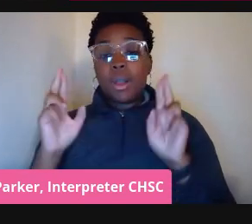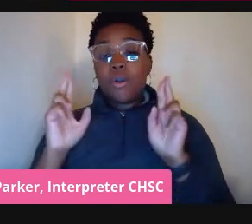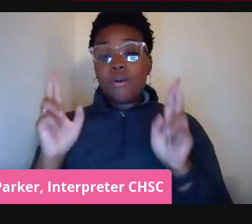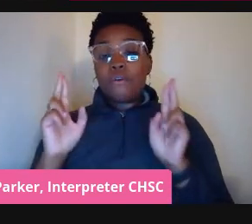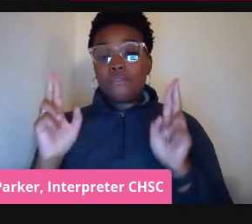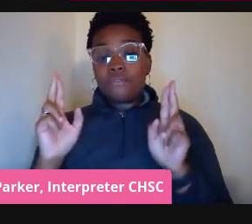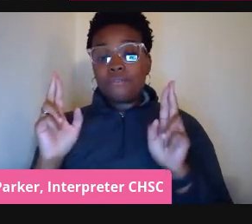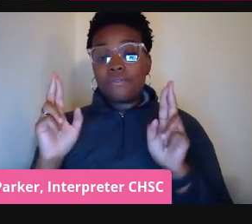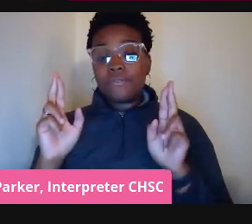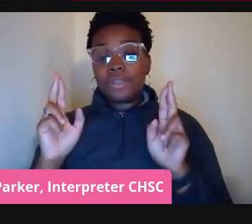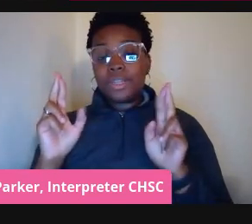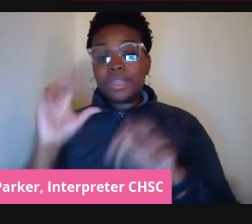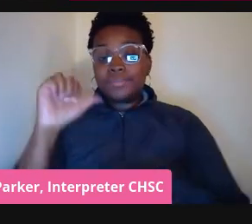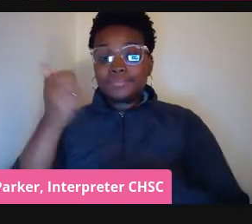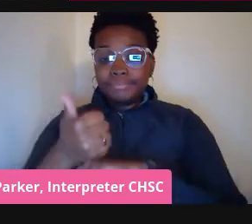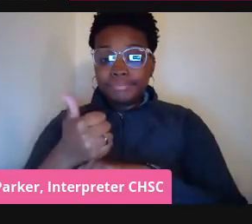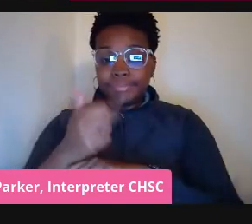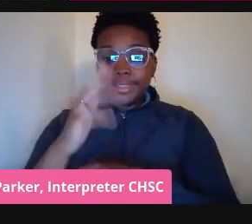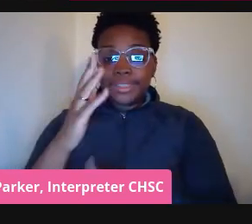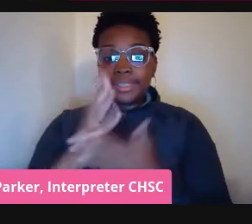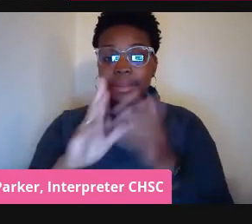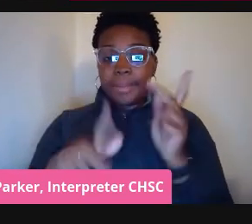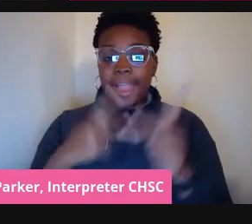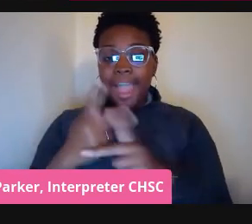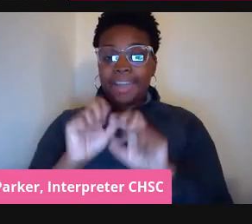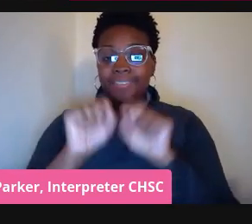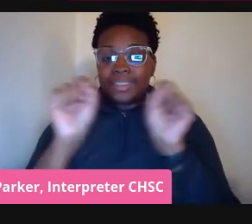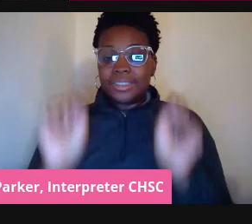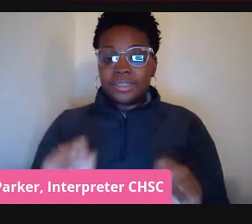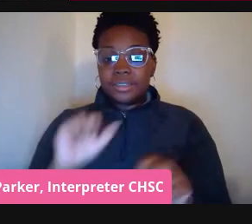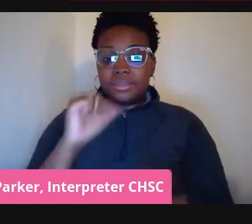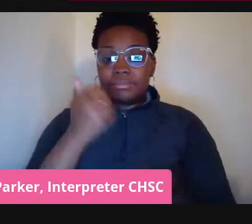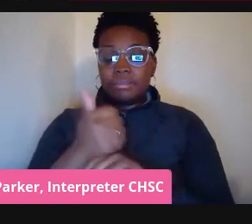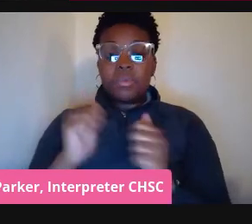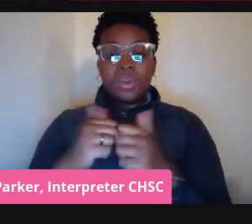some type of system in place with health